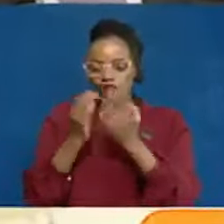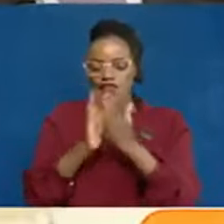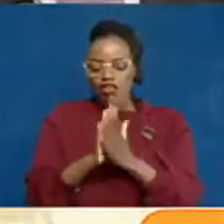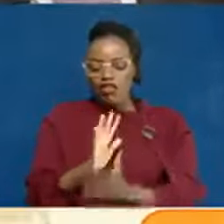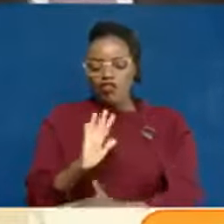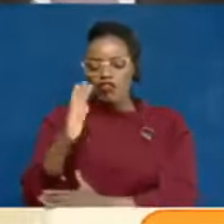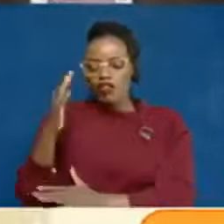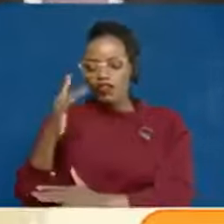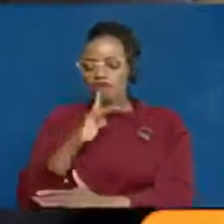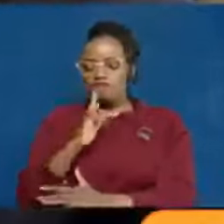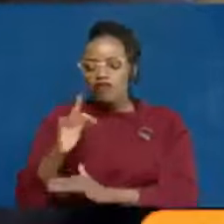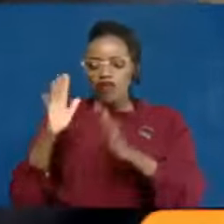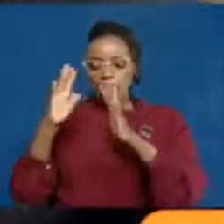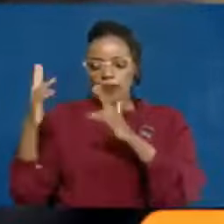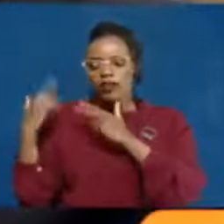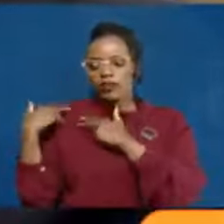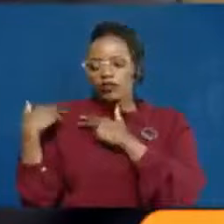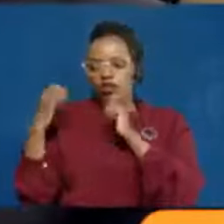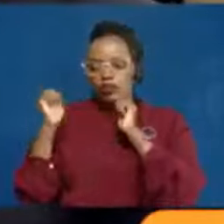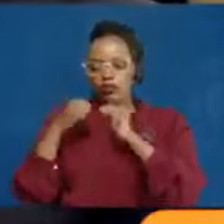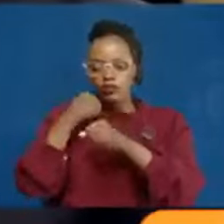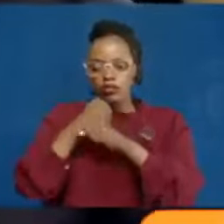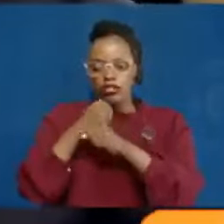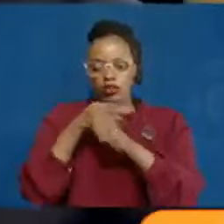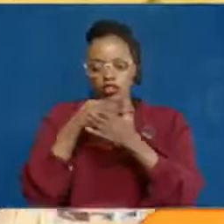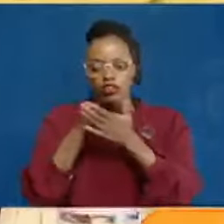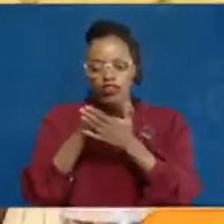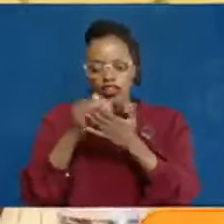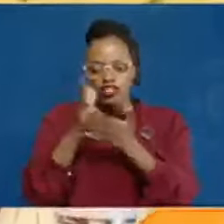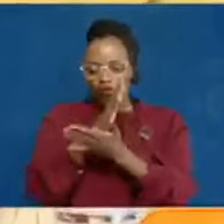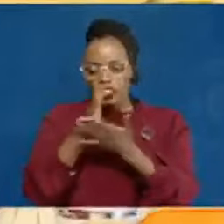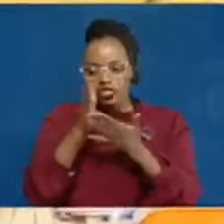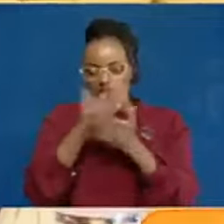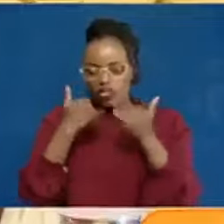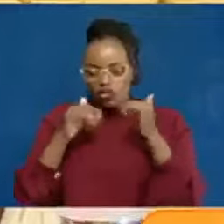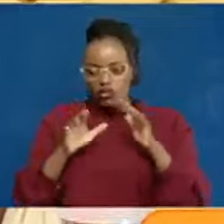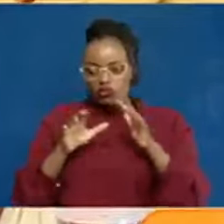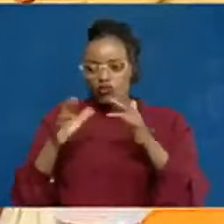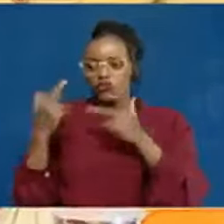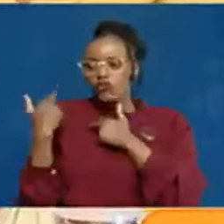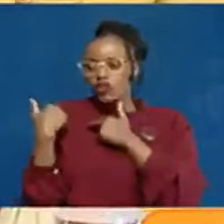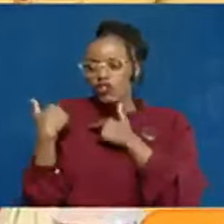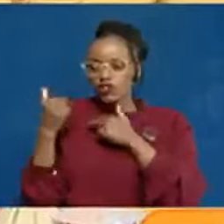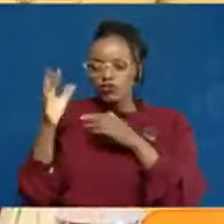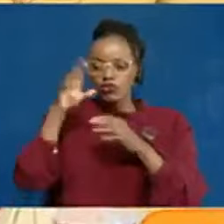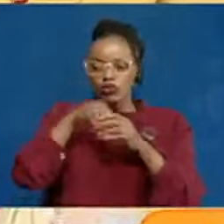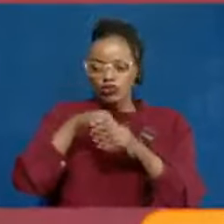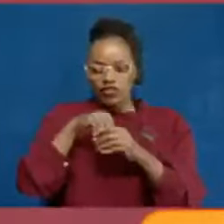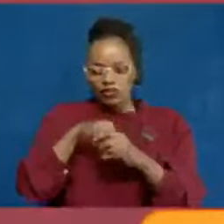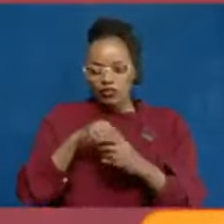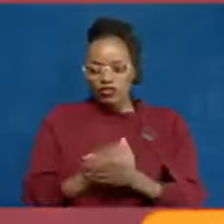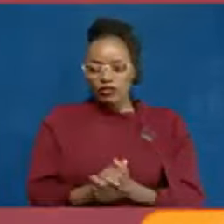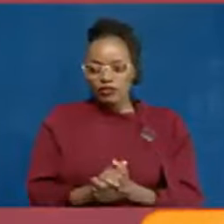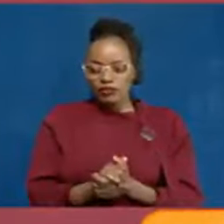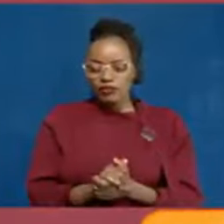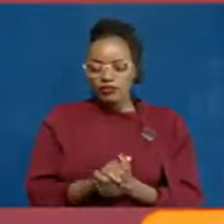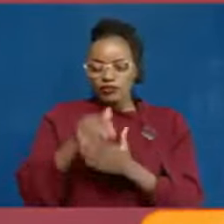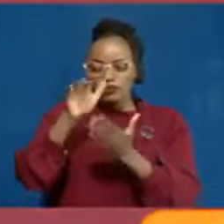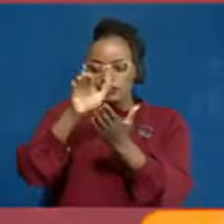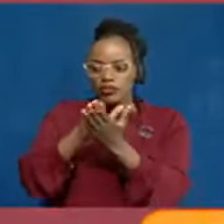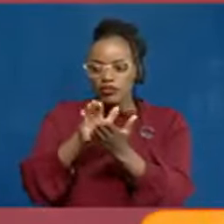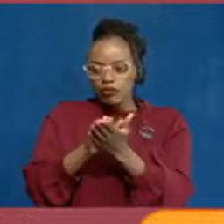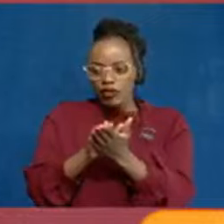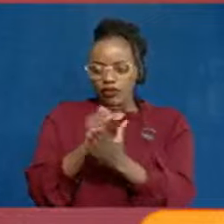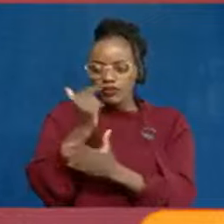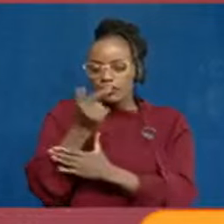noted as a critical role that can be played by financial sector in pushing for responsible investments. Banks are not